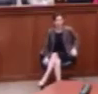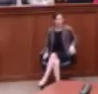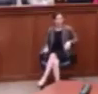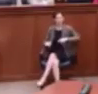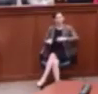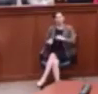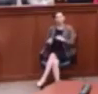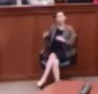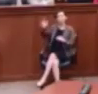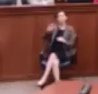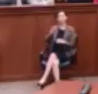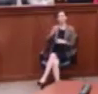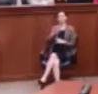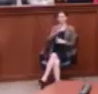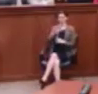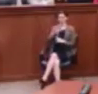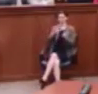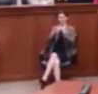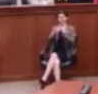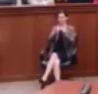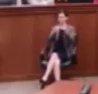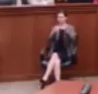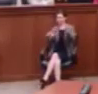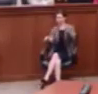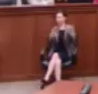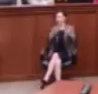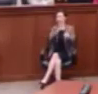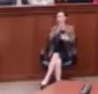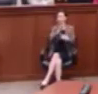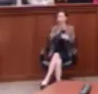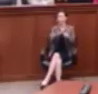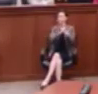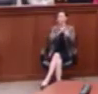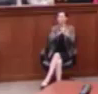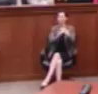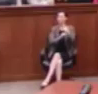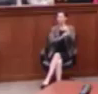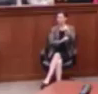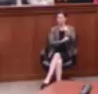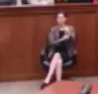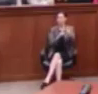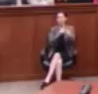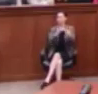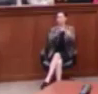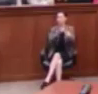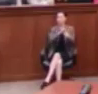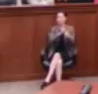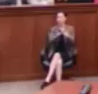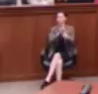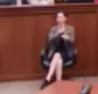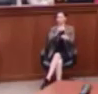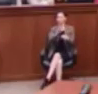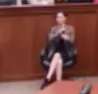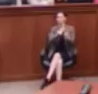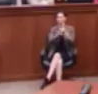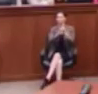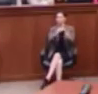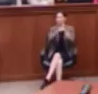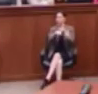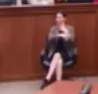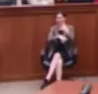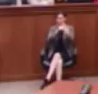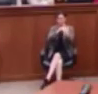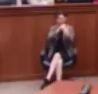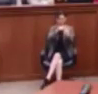of BRCC, the Baton Rouge Area Foundation, Baton Rouge Area Chamber, and East Baton Rouge Parish. And our main